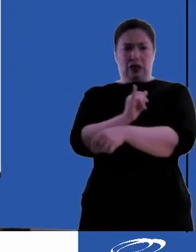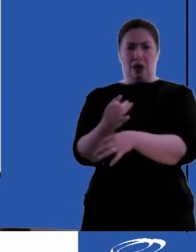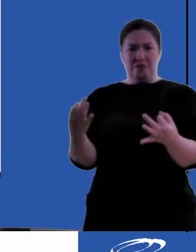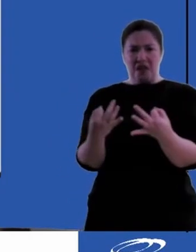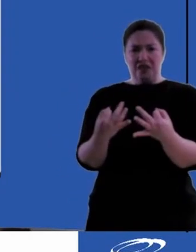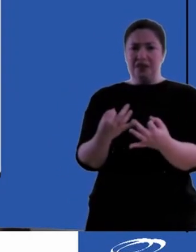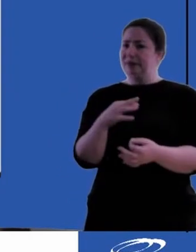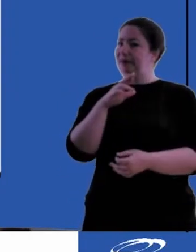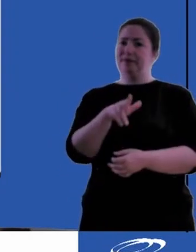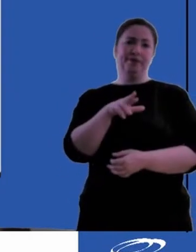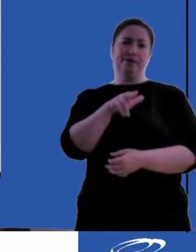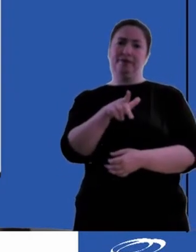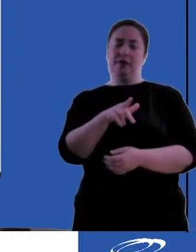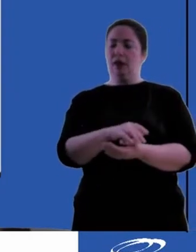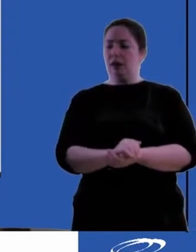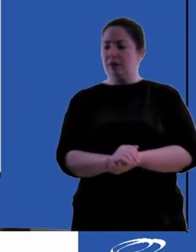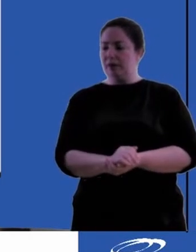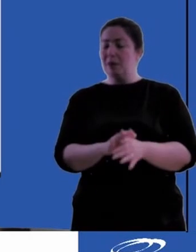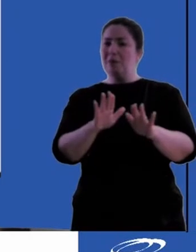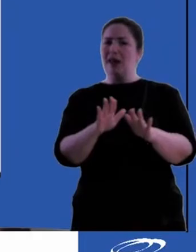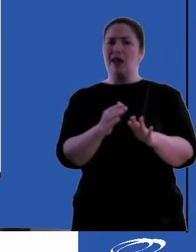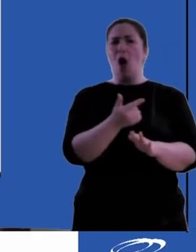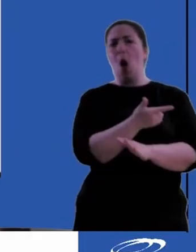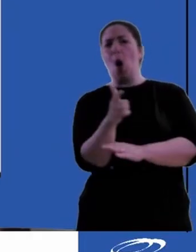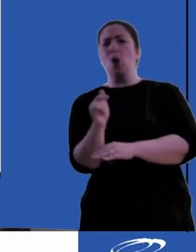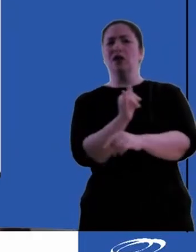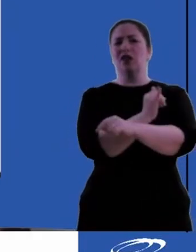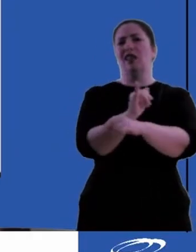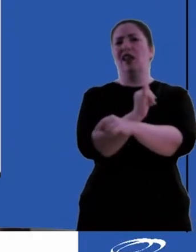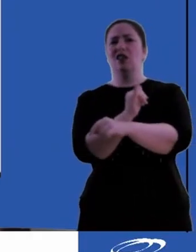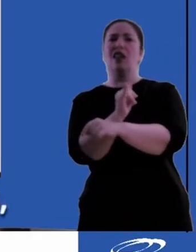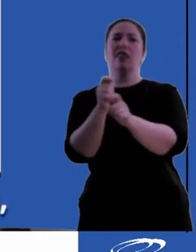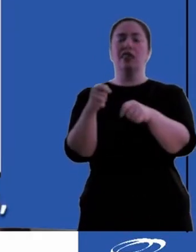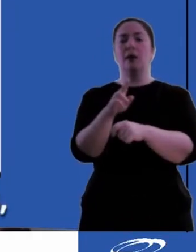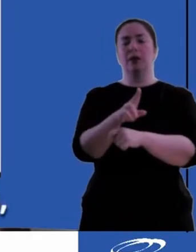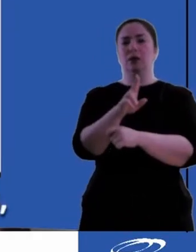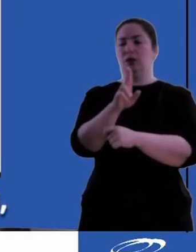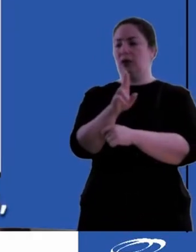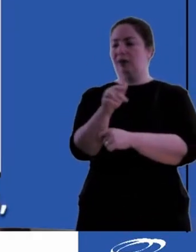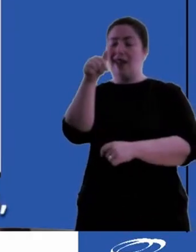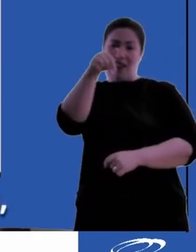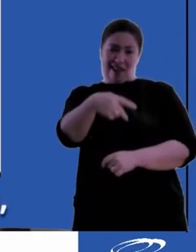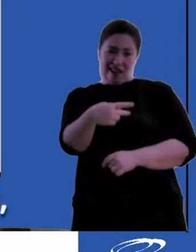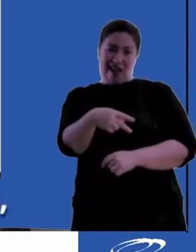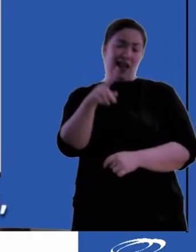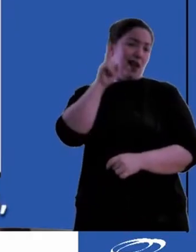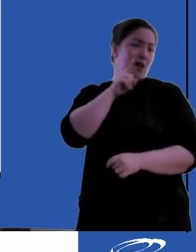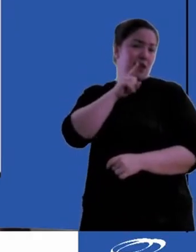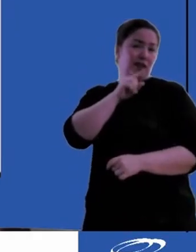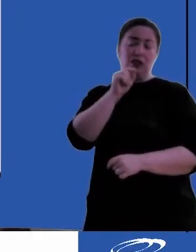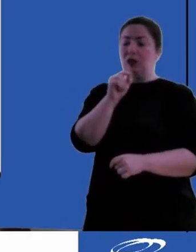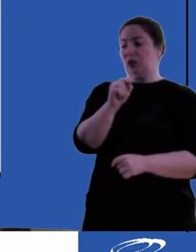So don't worry. We have other tests that we can do. Now, recently in the United States, at least we have